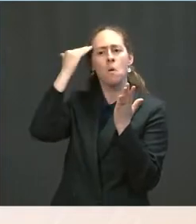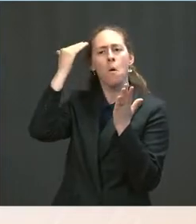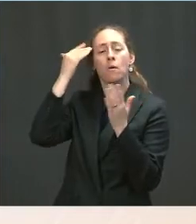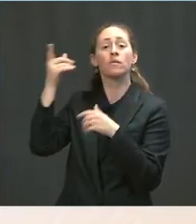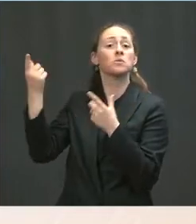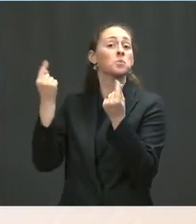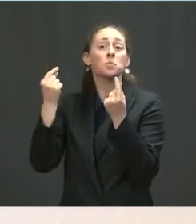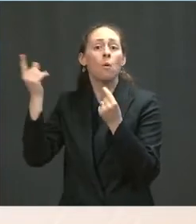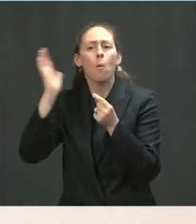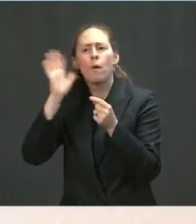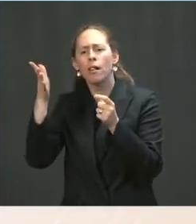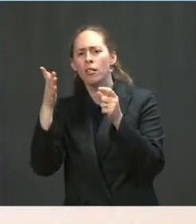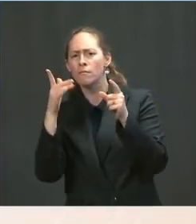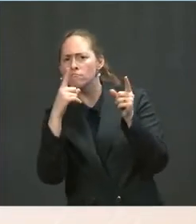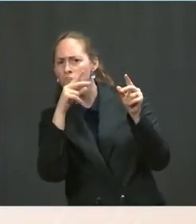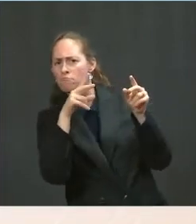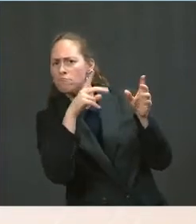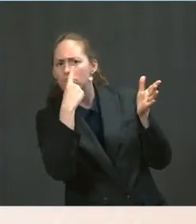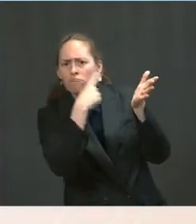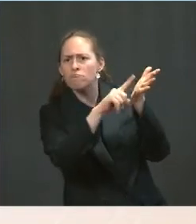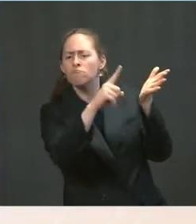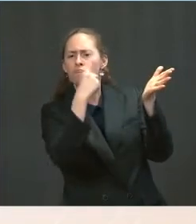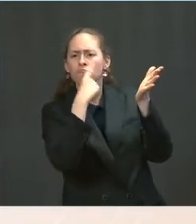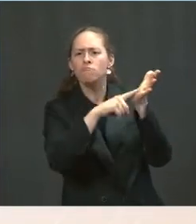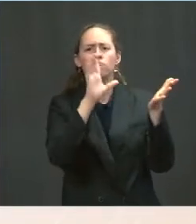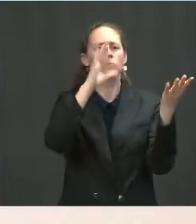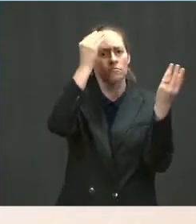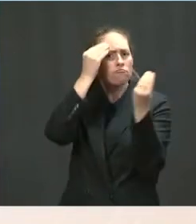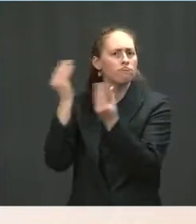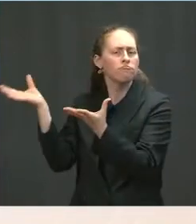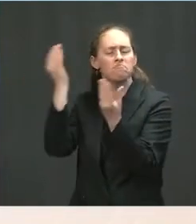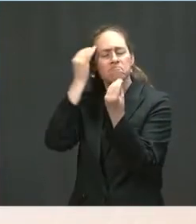the severity of this situation.